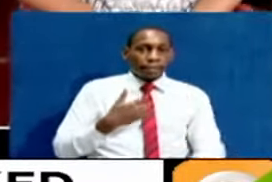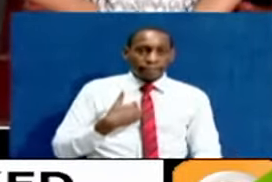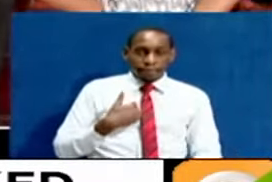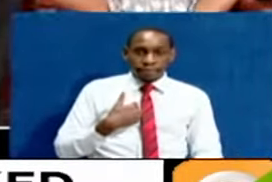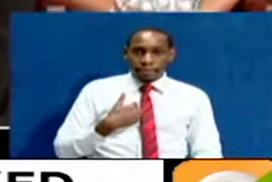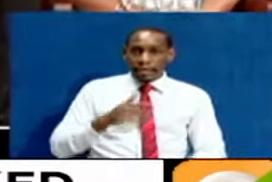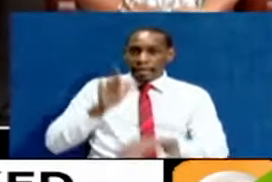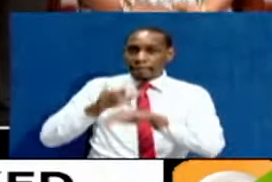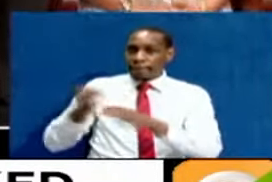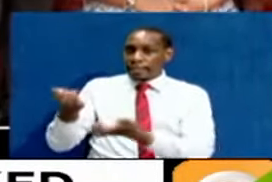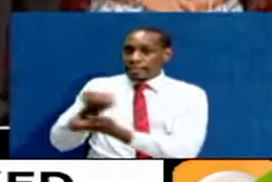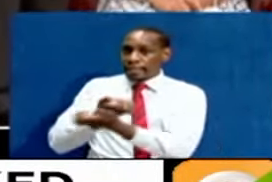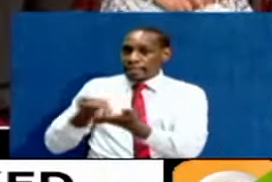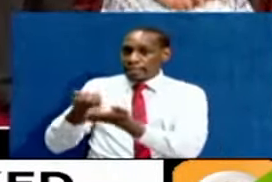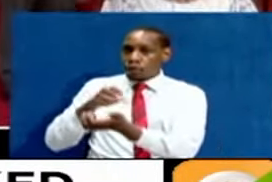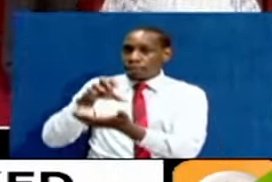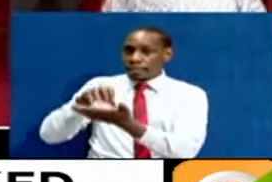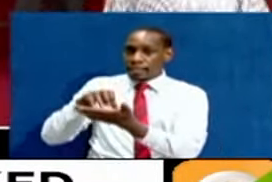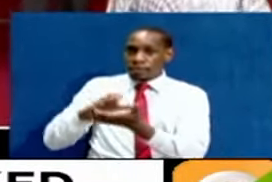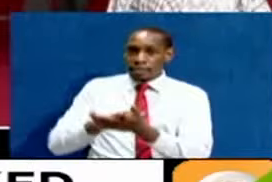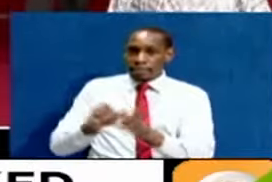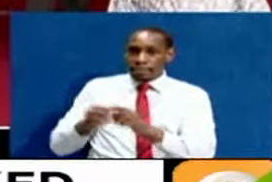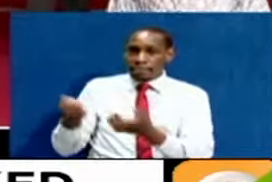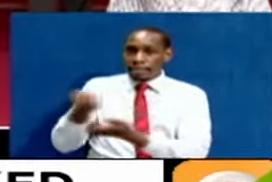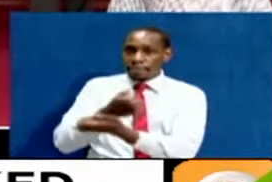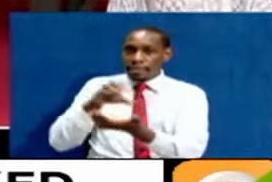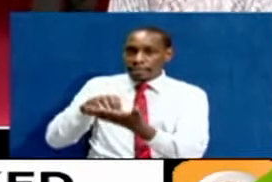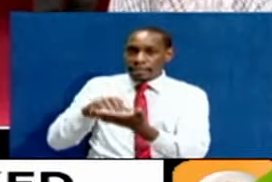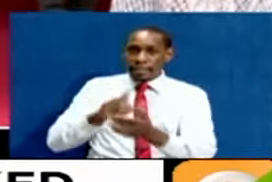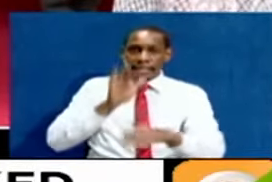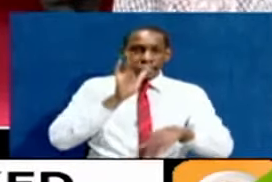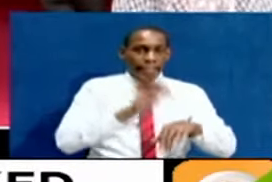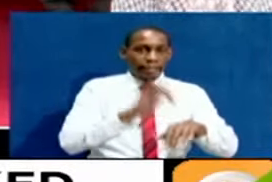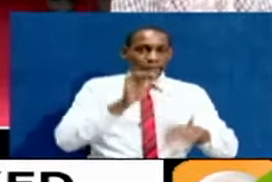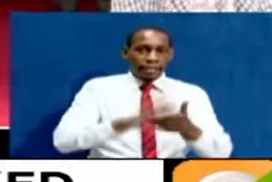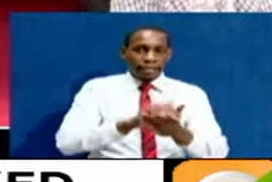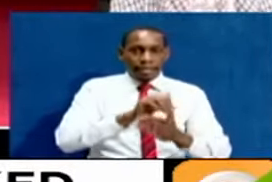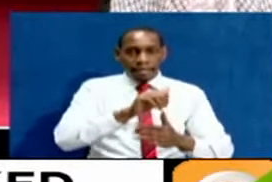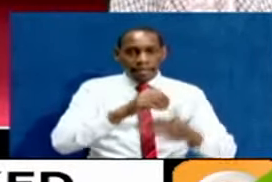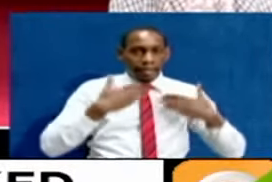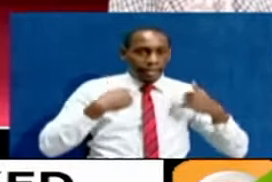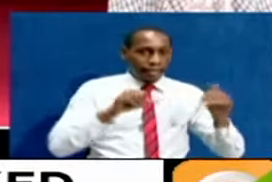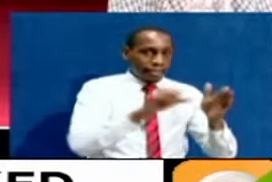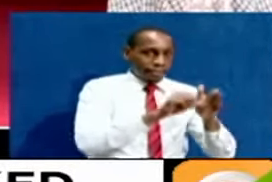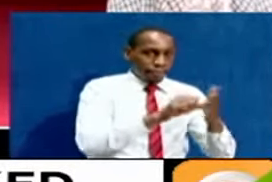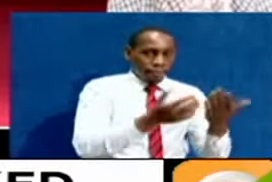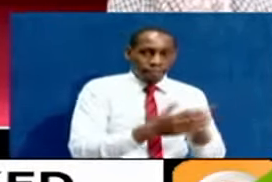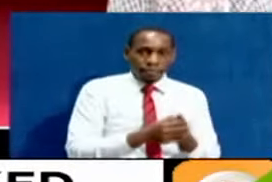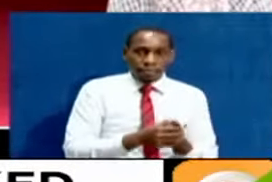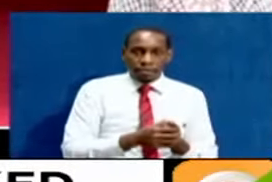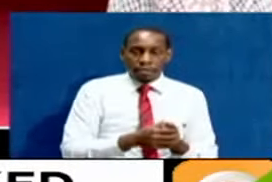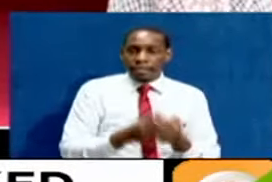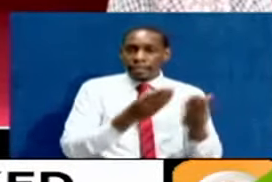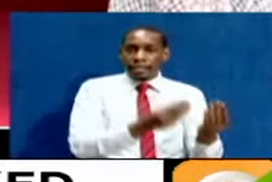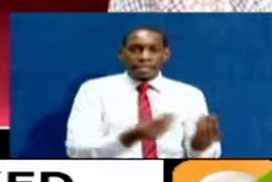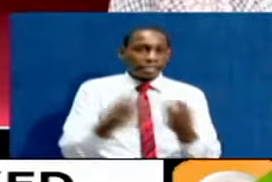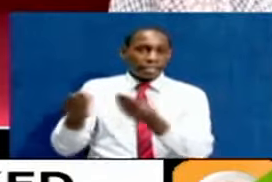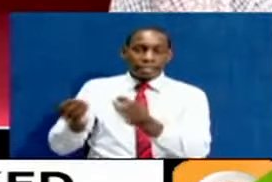an economic one, and then the economic one cyclically then causes another health crisis. It's not going to be